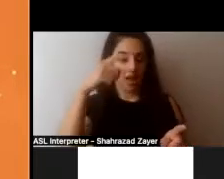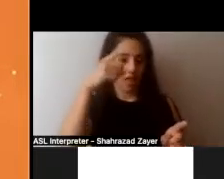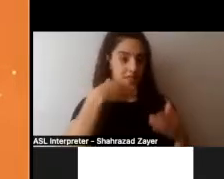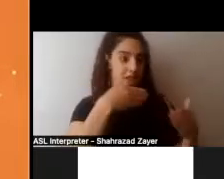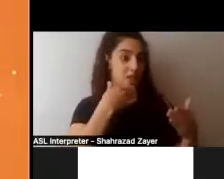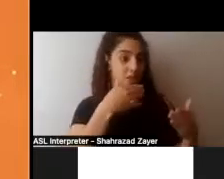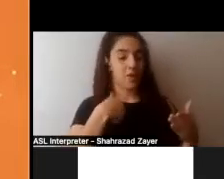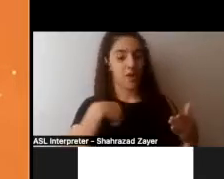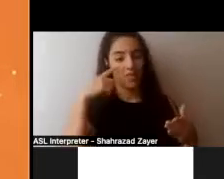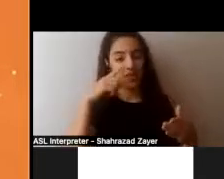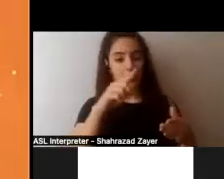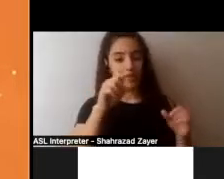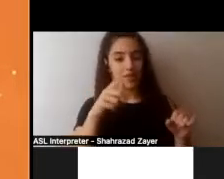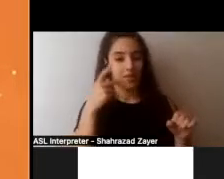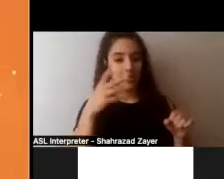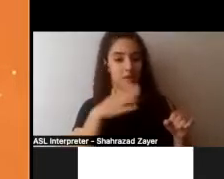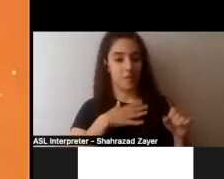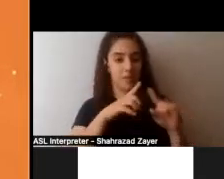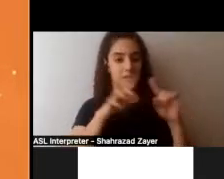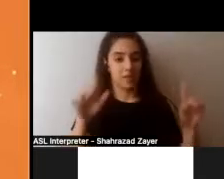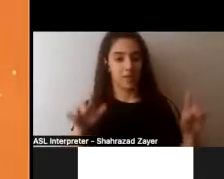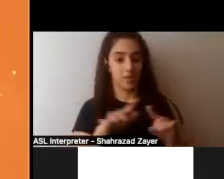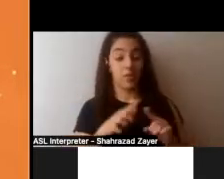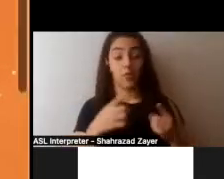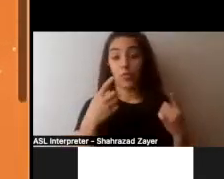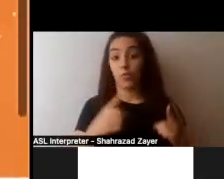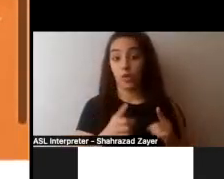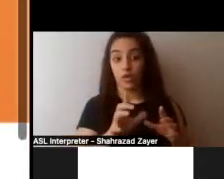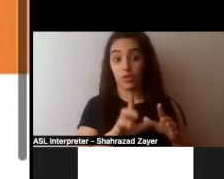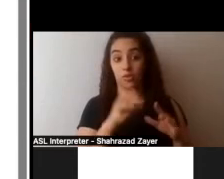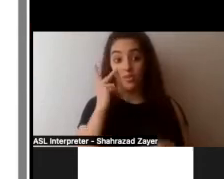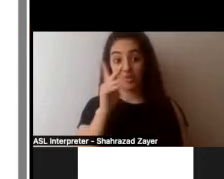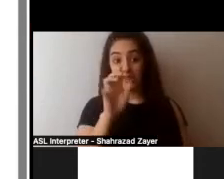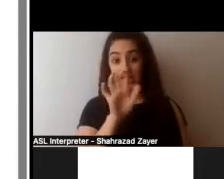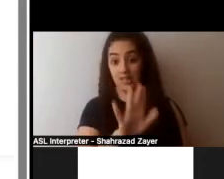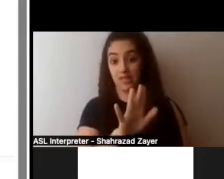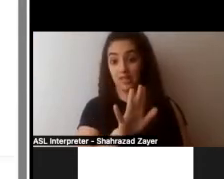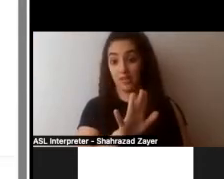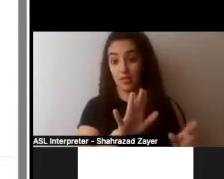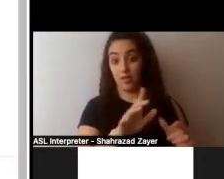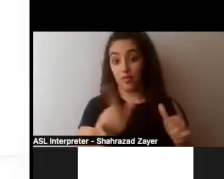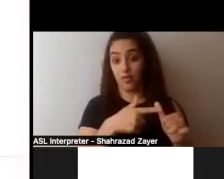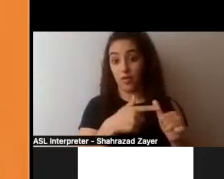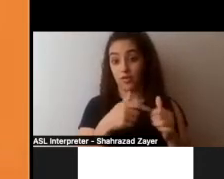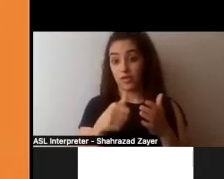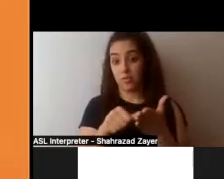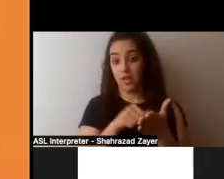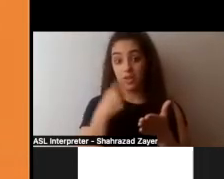the landing page for the report on Orange County, if you click to the